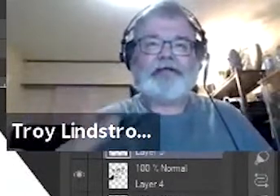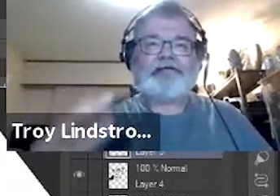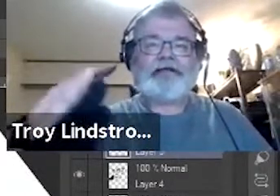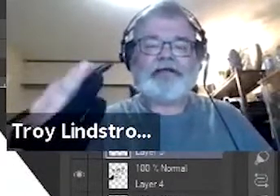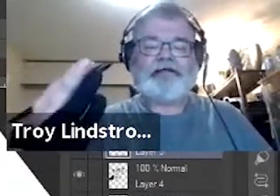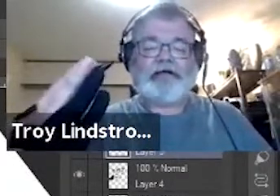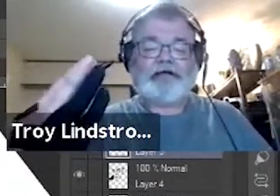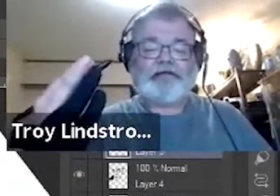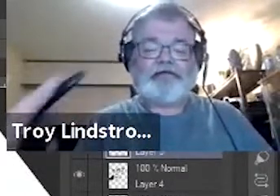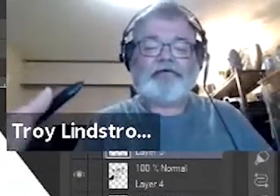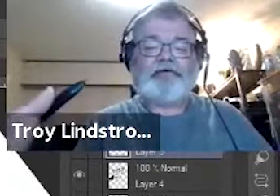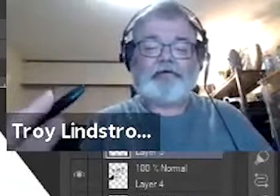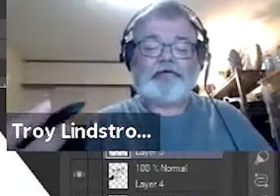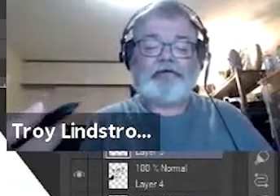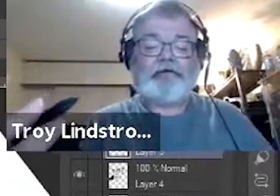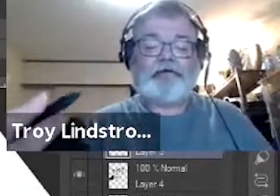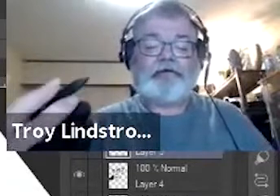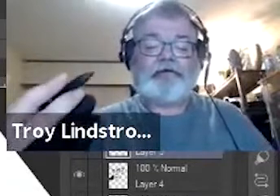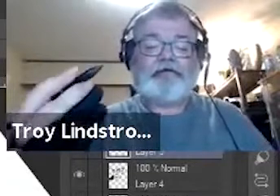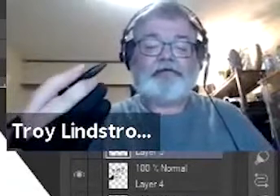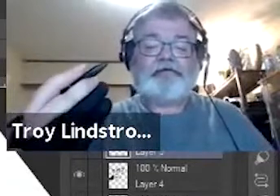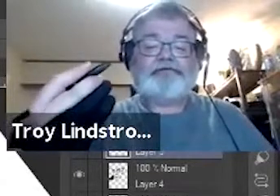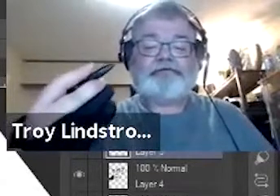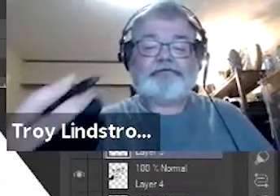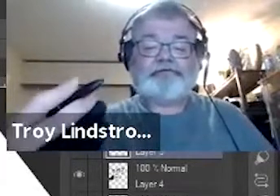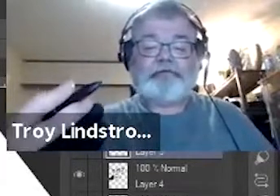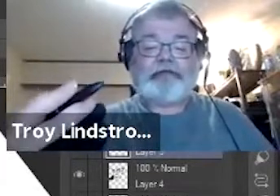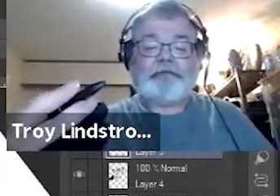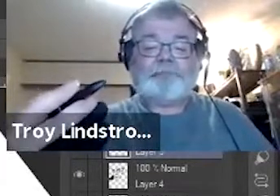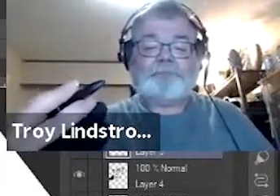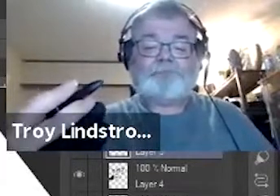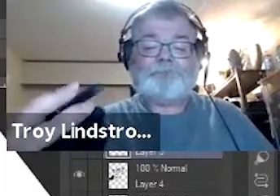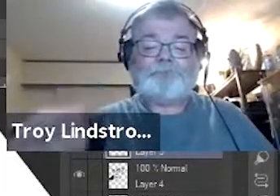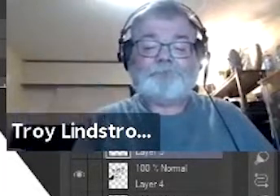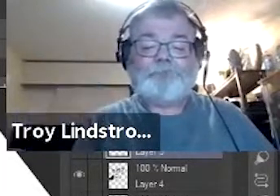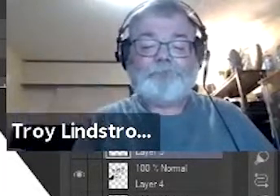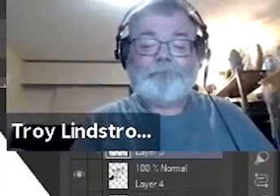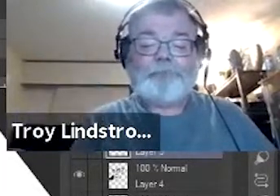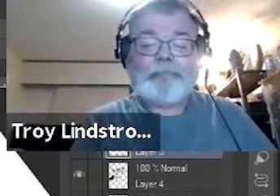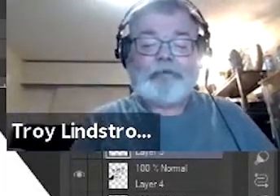many people as I could to